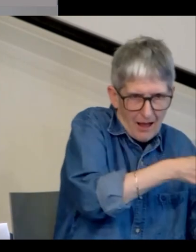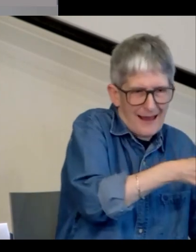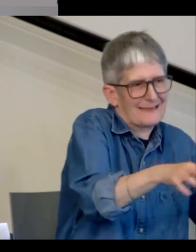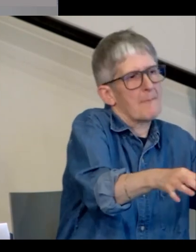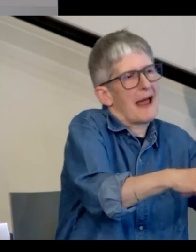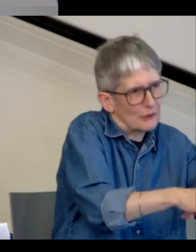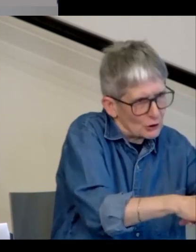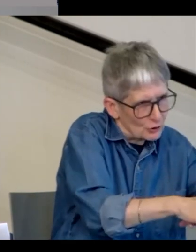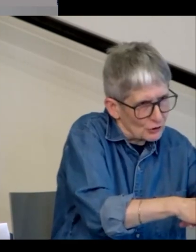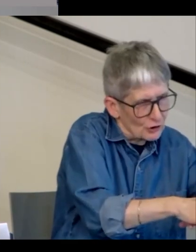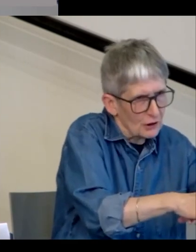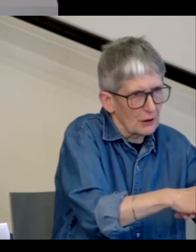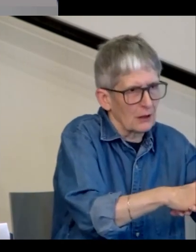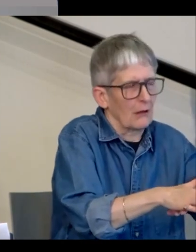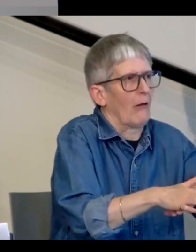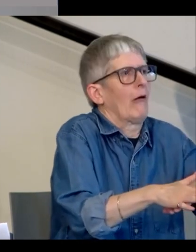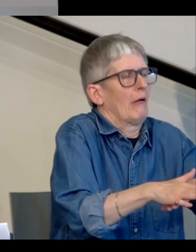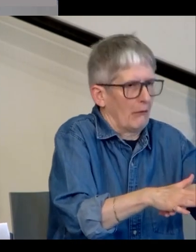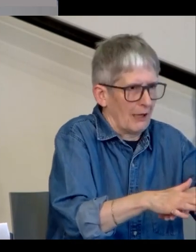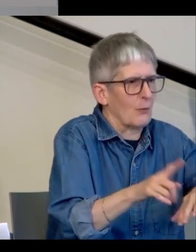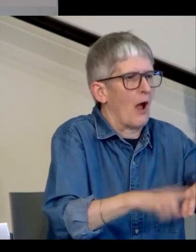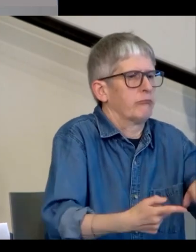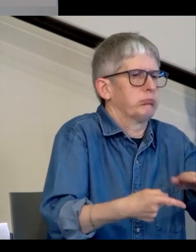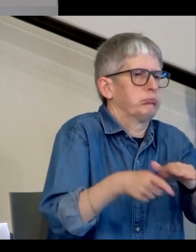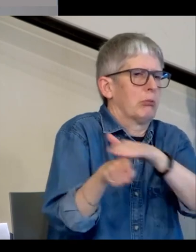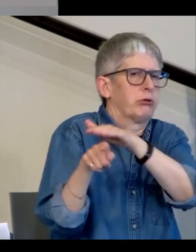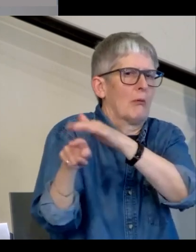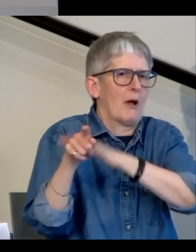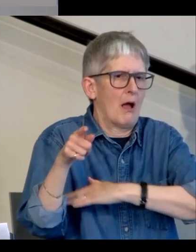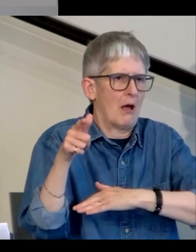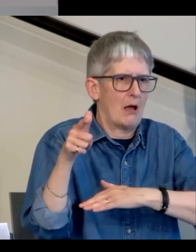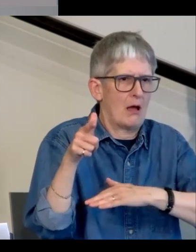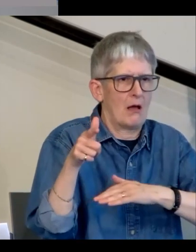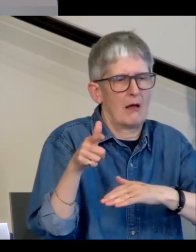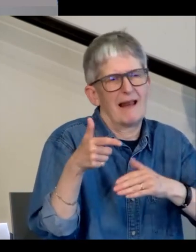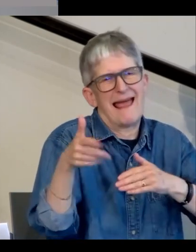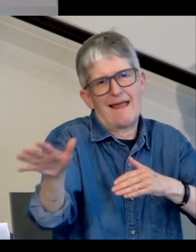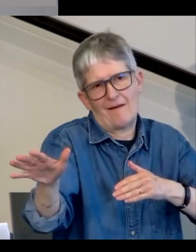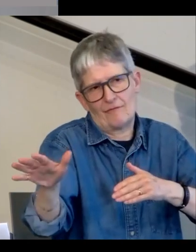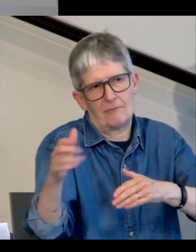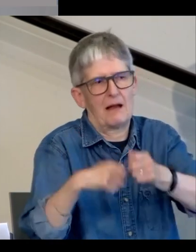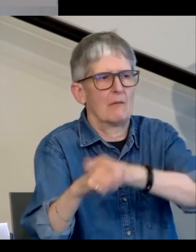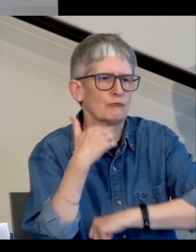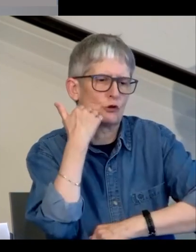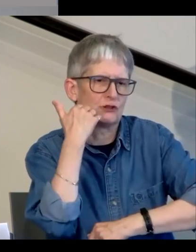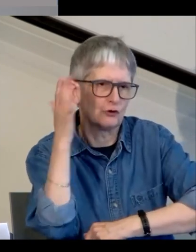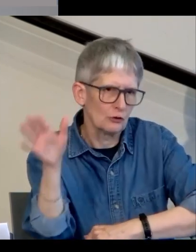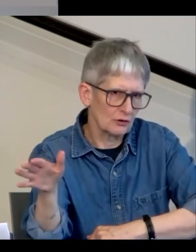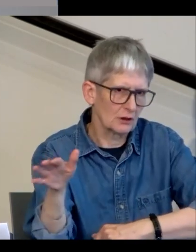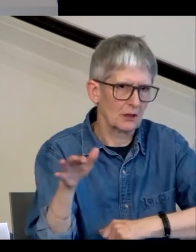being shattered by his wife's adultery. She ultimately leaves her husband and becomes a